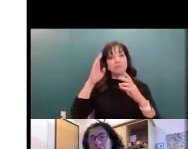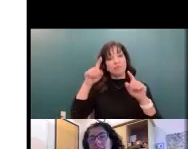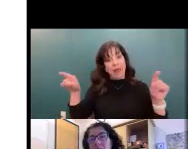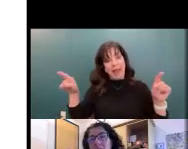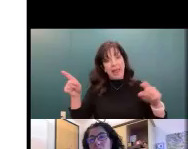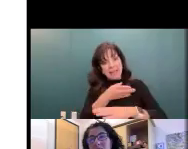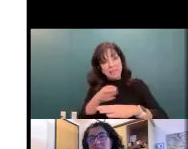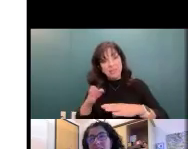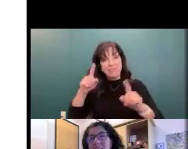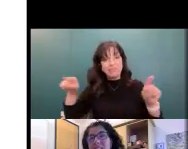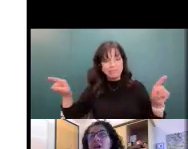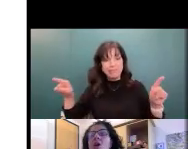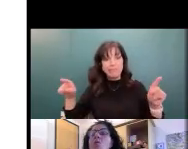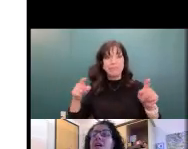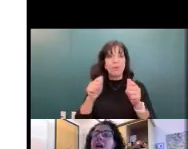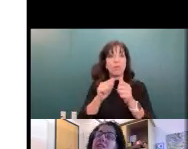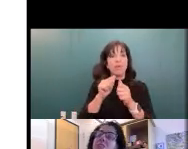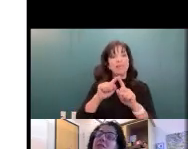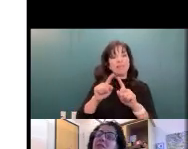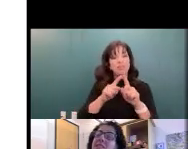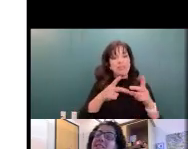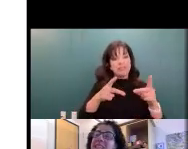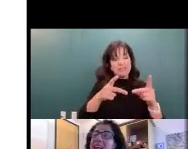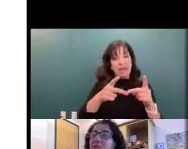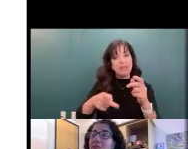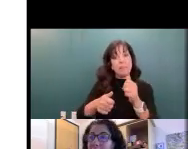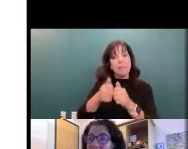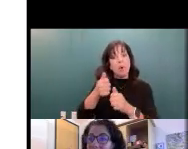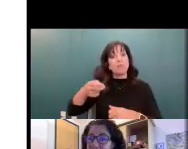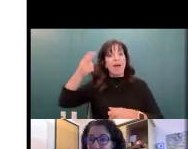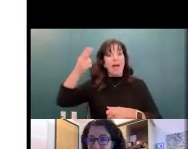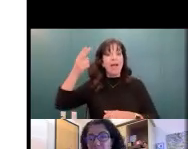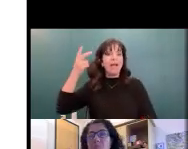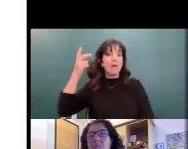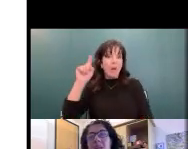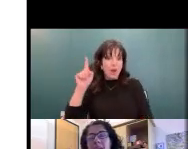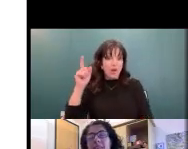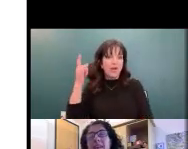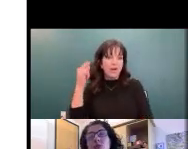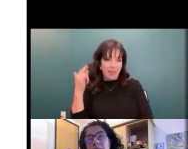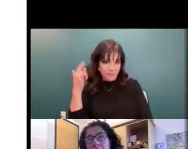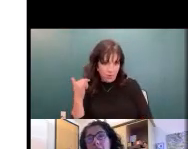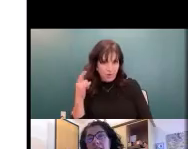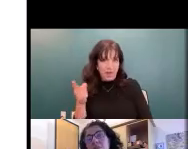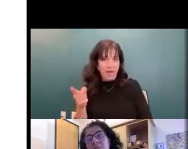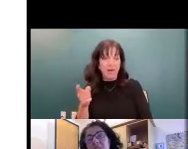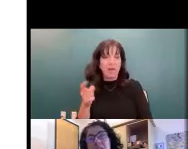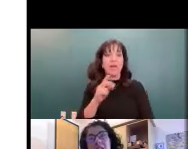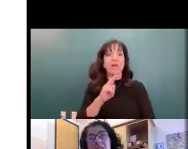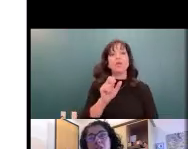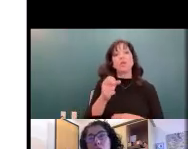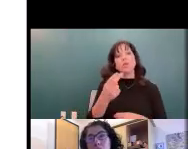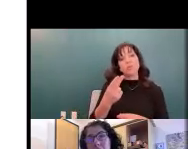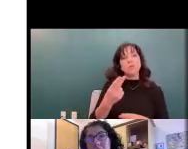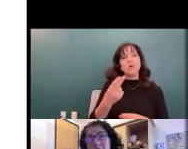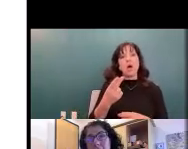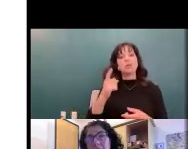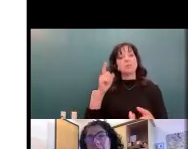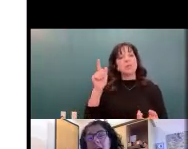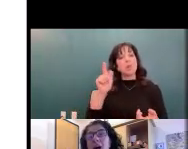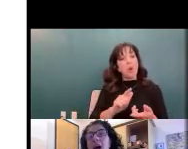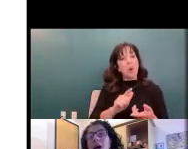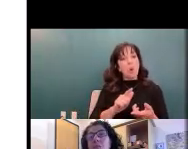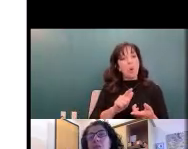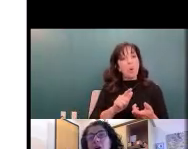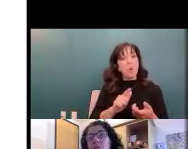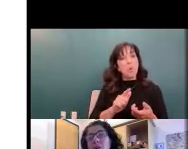4-year-olds across ADDM network sites, with the highest prevalence in California, and then Utah's prevalence being on the lower